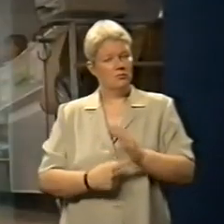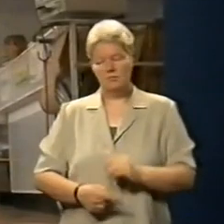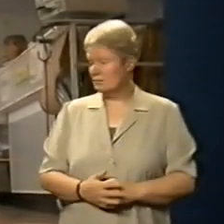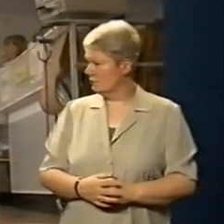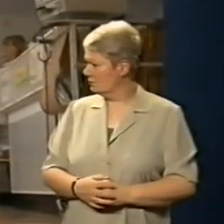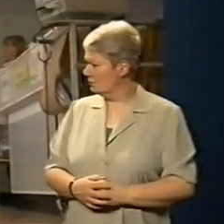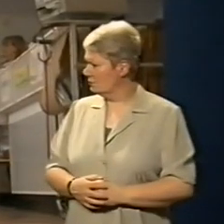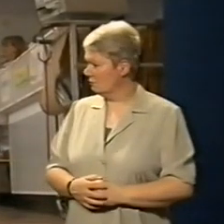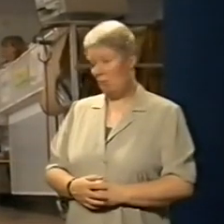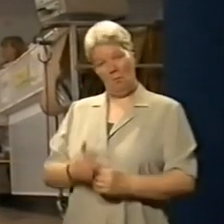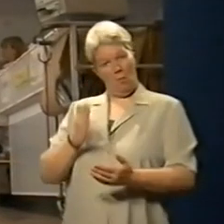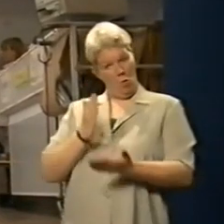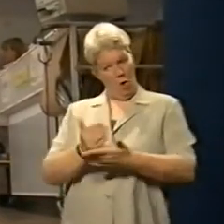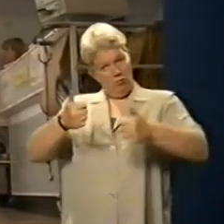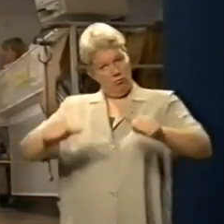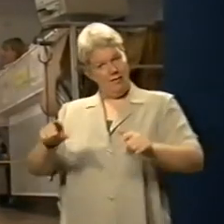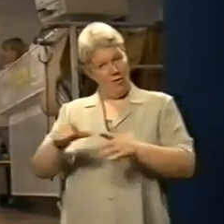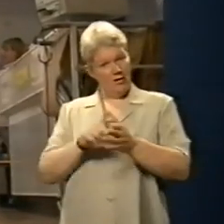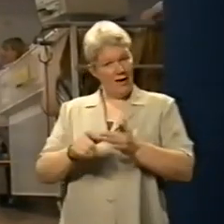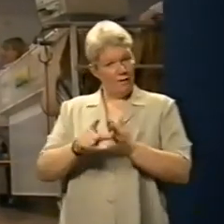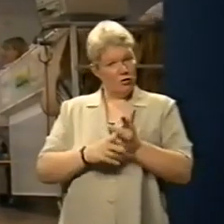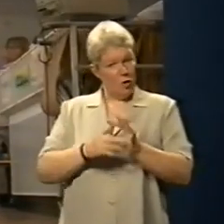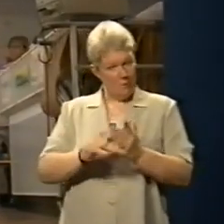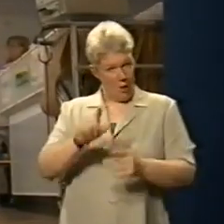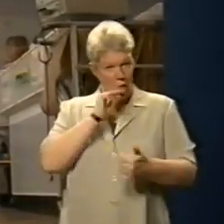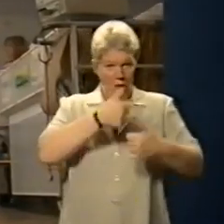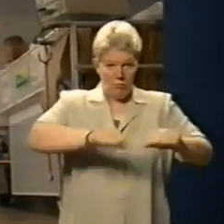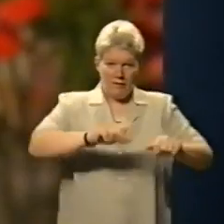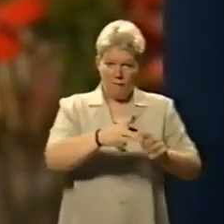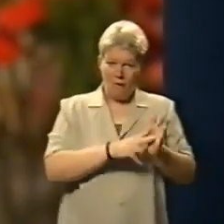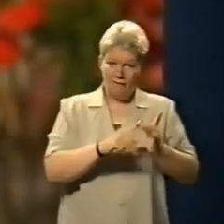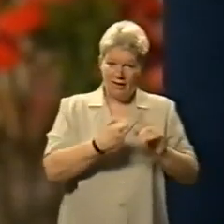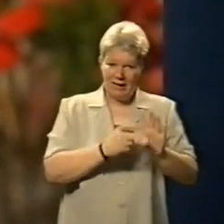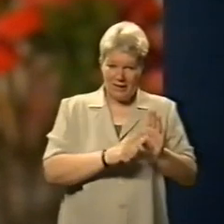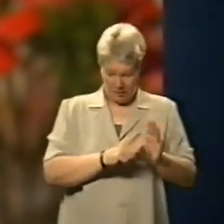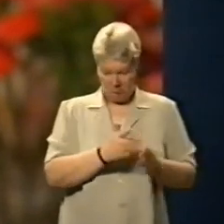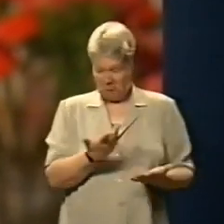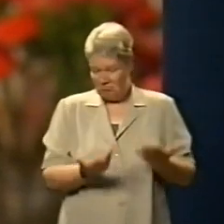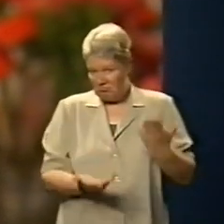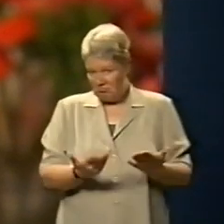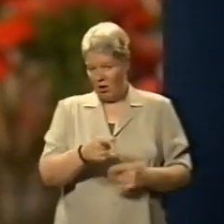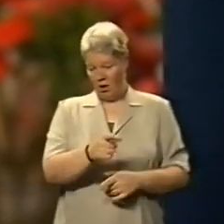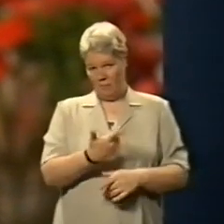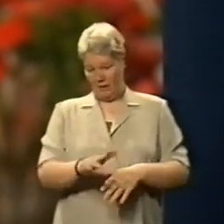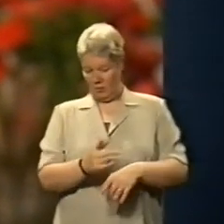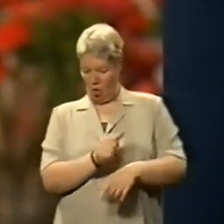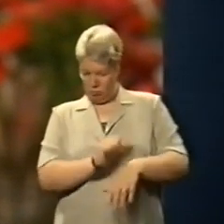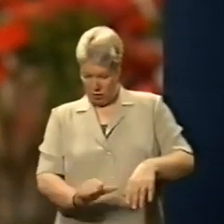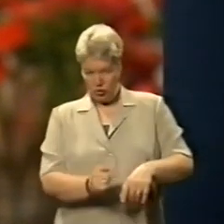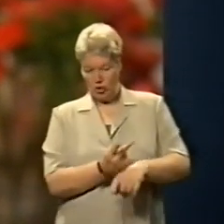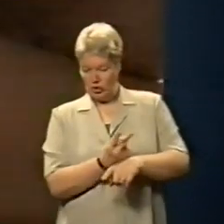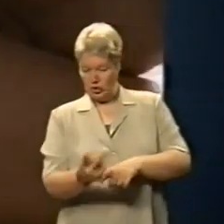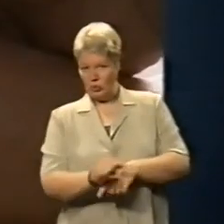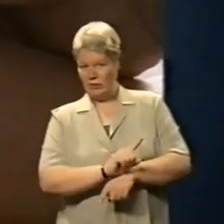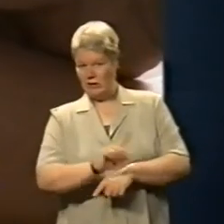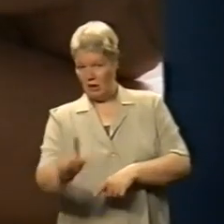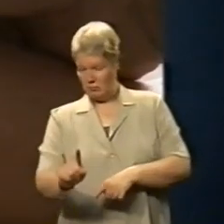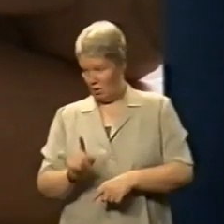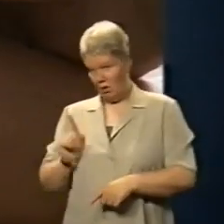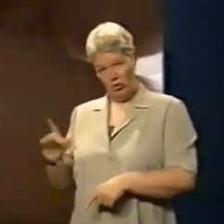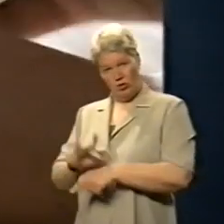It worked for David, but will it work for Vicky? Two weeks after her operation, Saroj Das is paying her a visit.